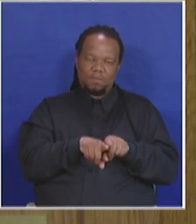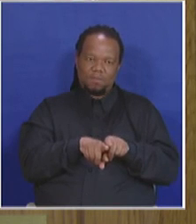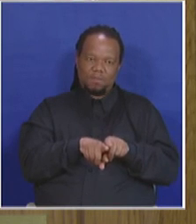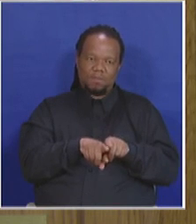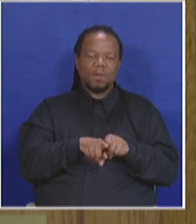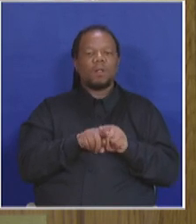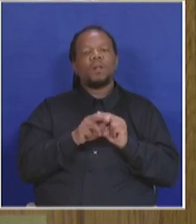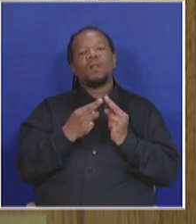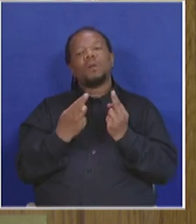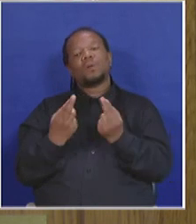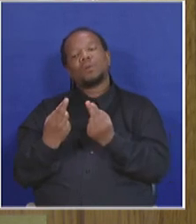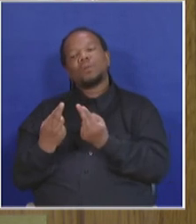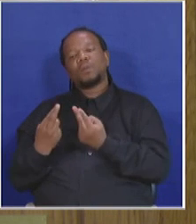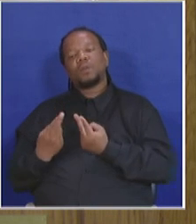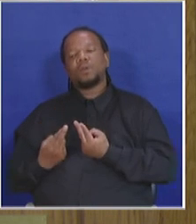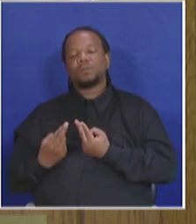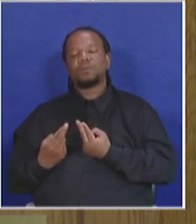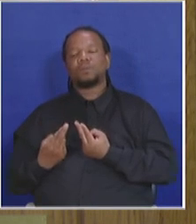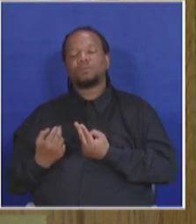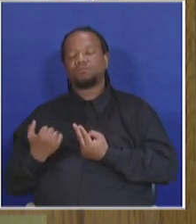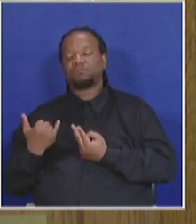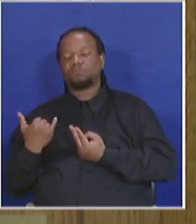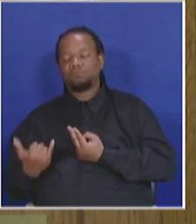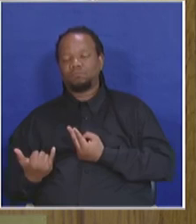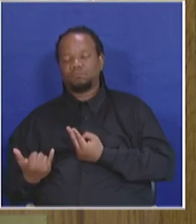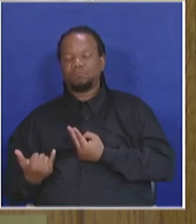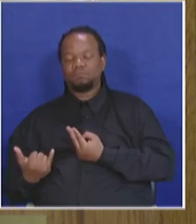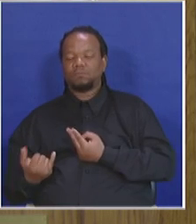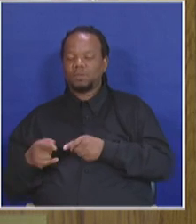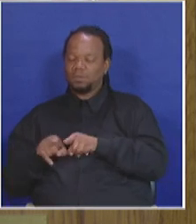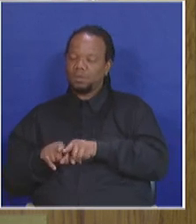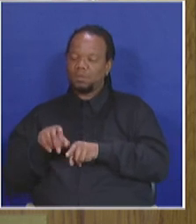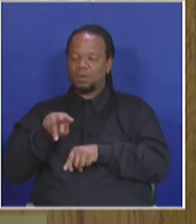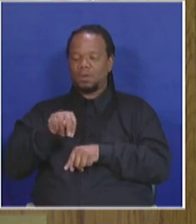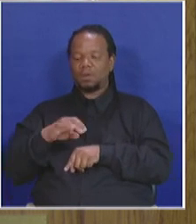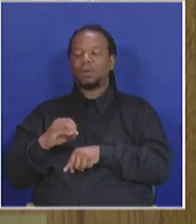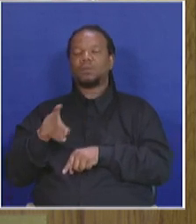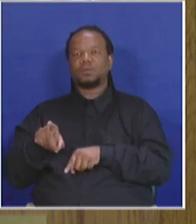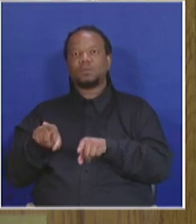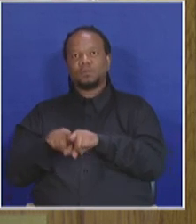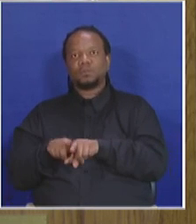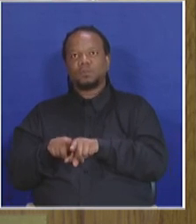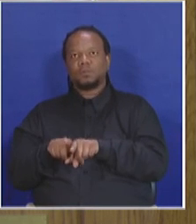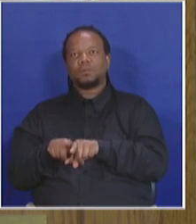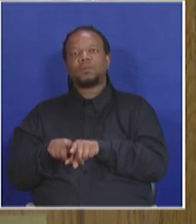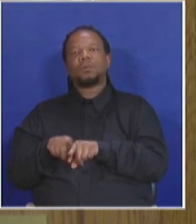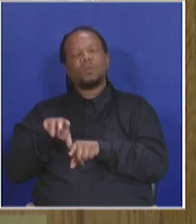recommendations of this House will all be given the same